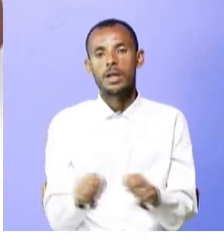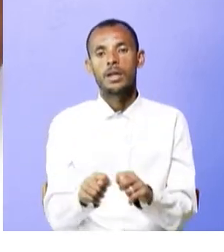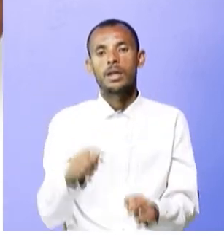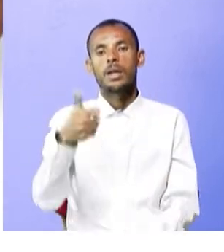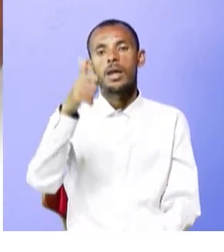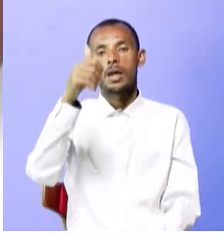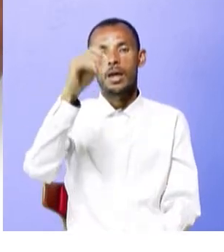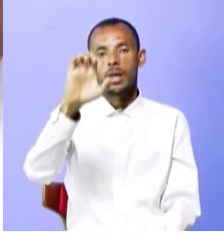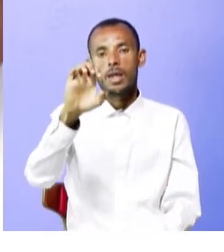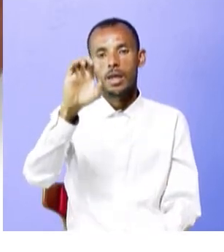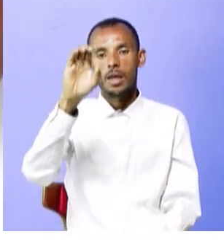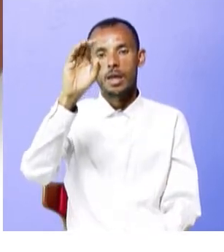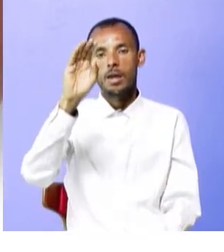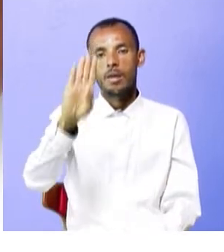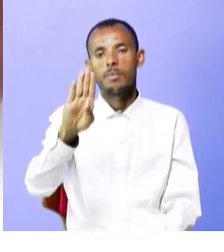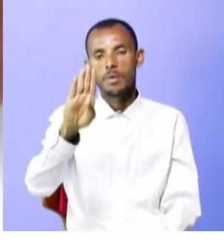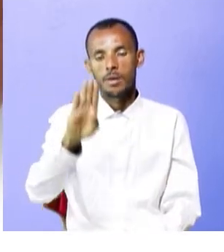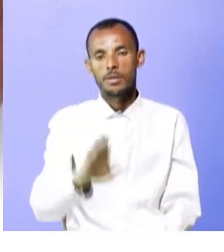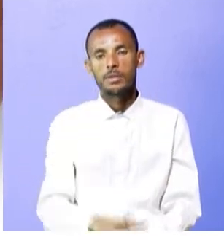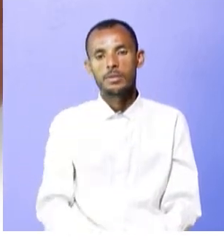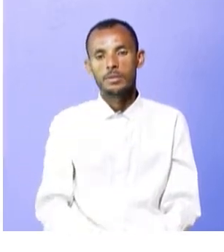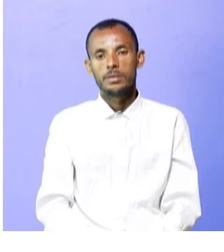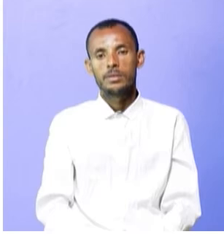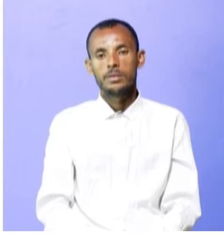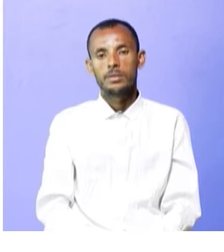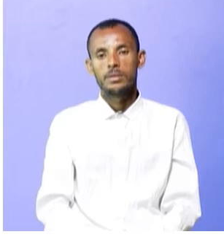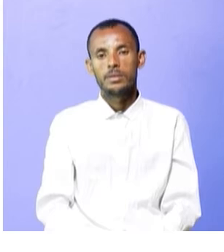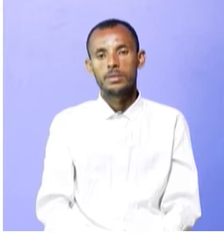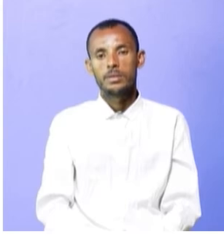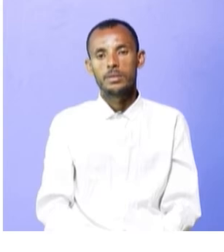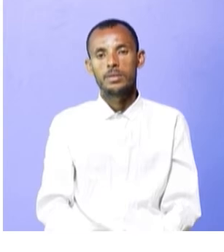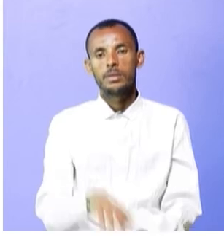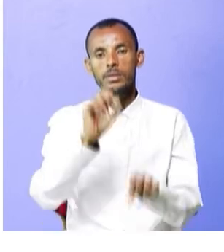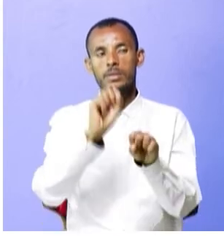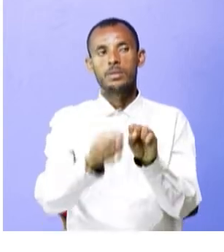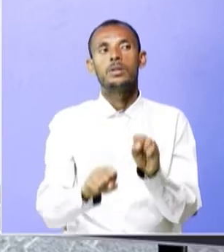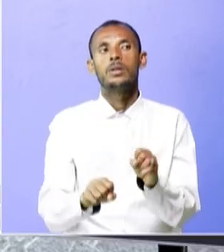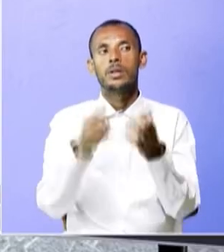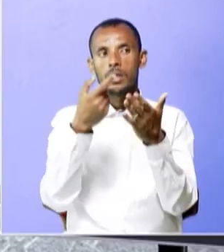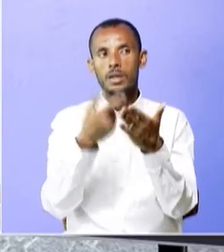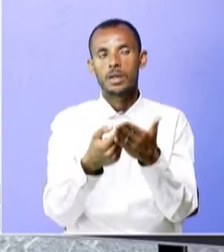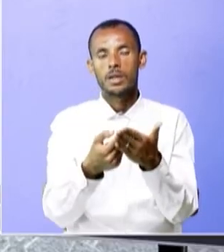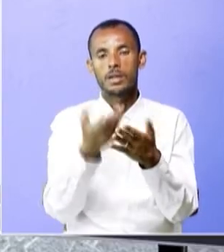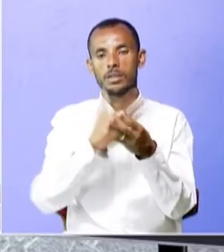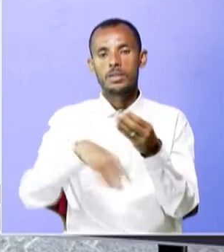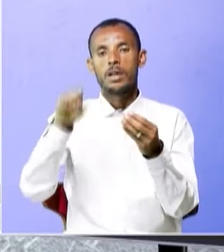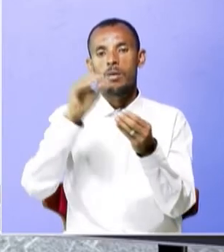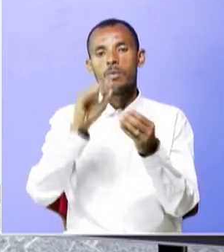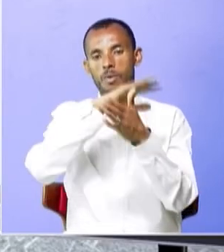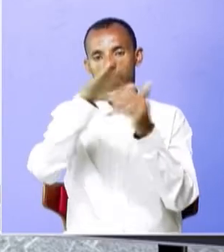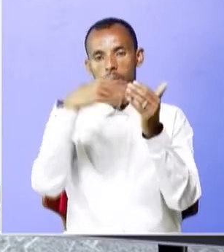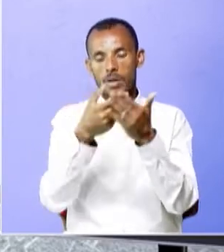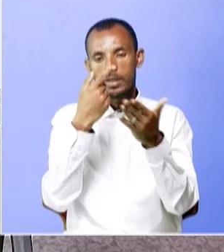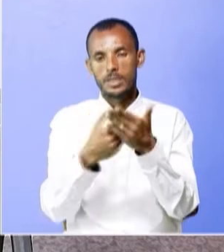AEB. Triangle AEB. So here the sum of all